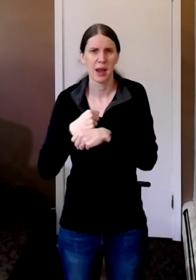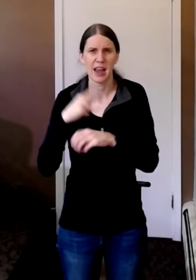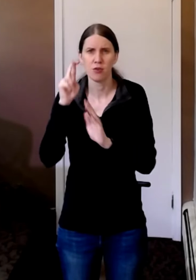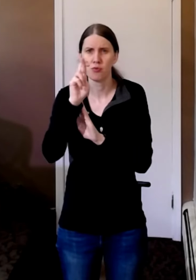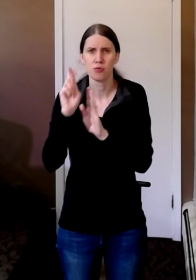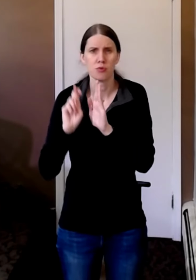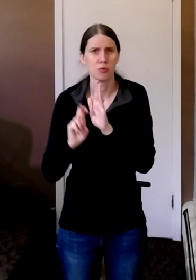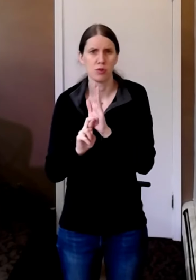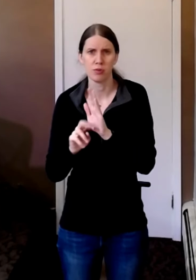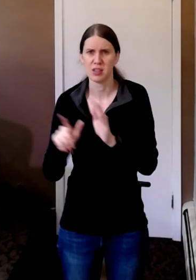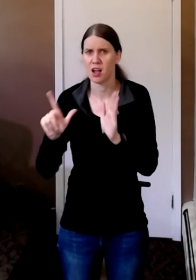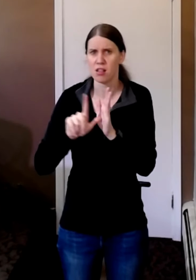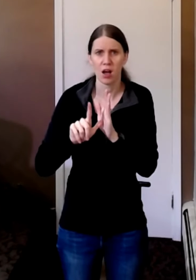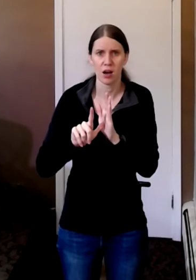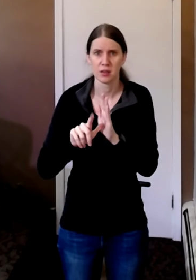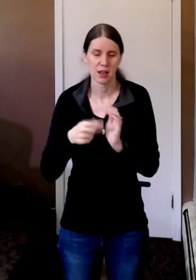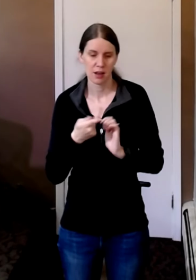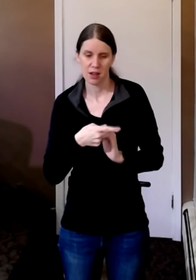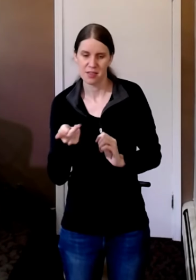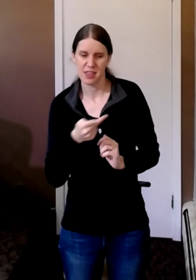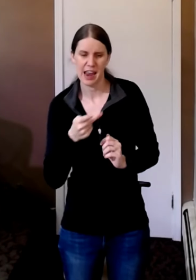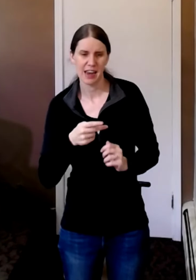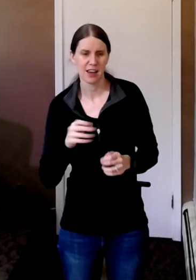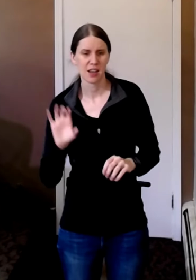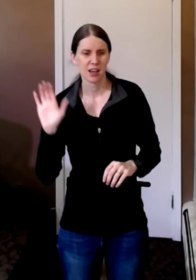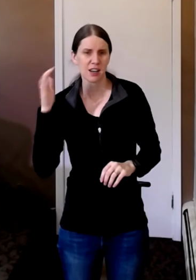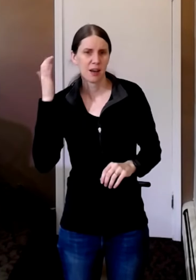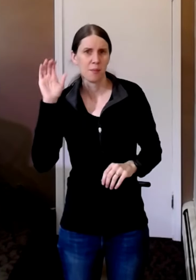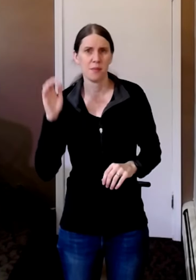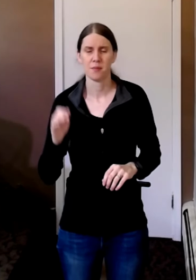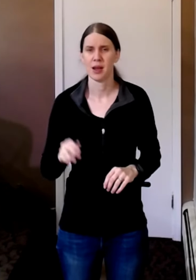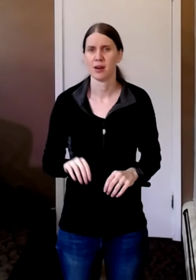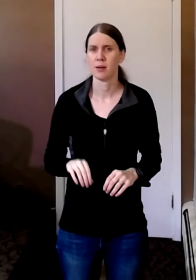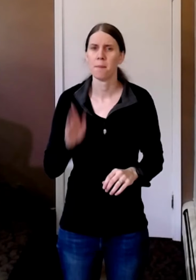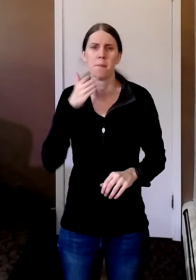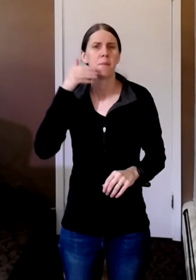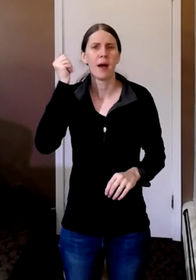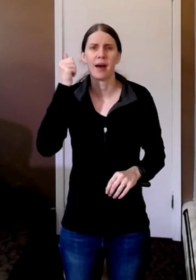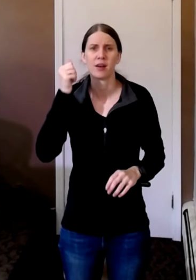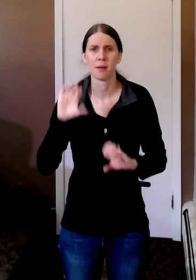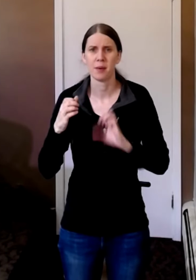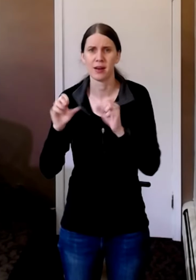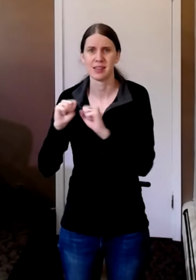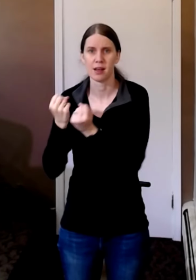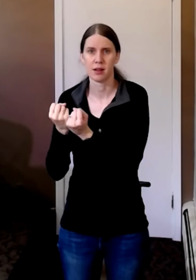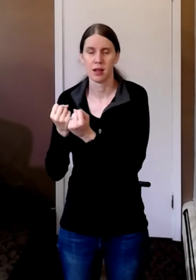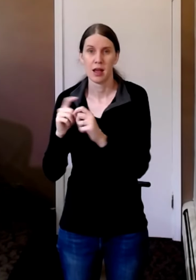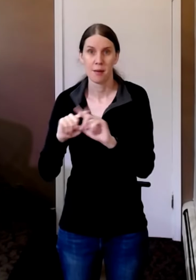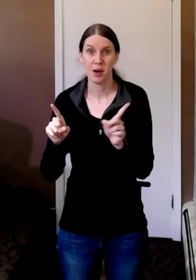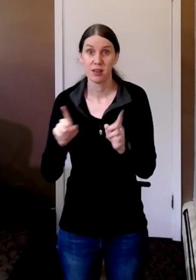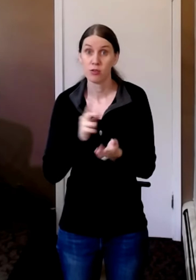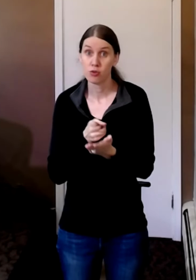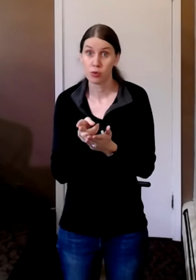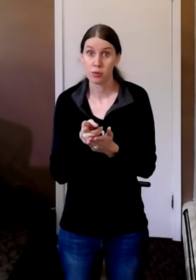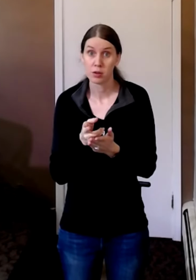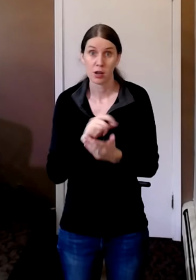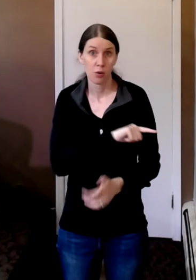and laws so that they always looked better than everybody else in society. The truth is, we're all